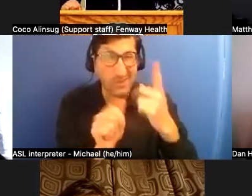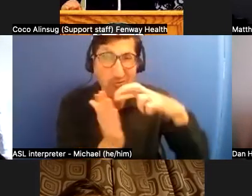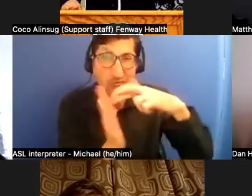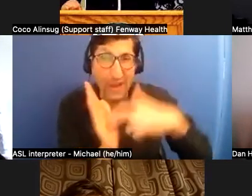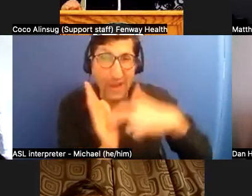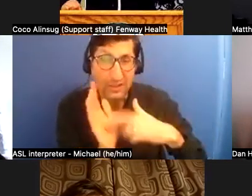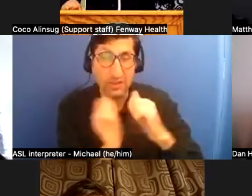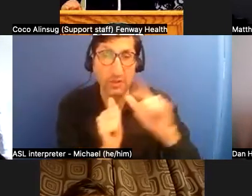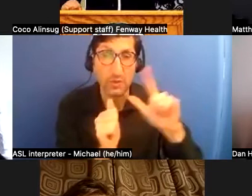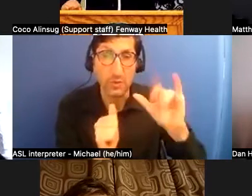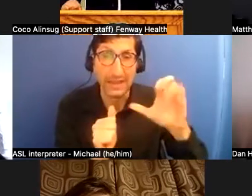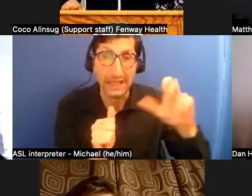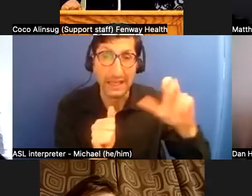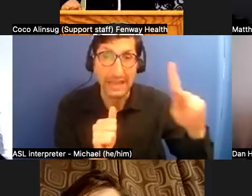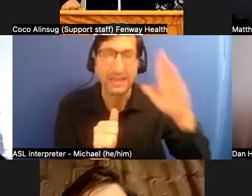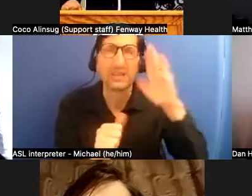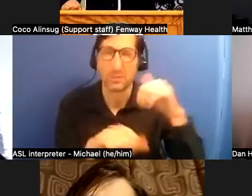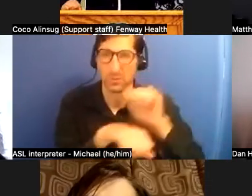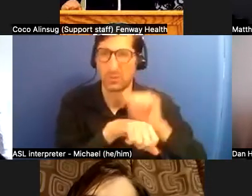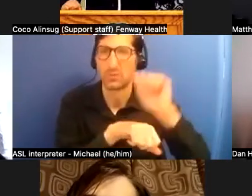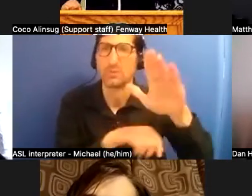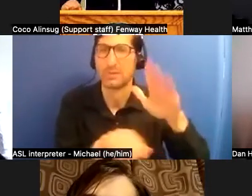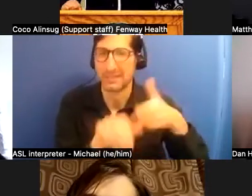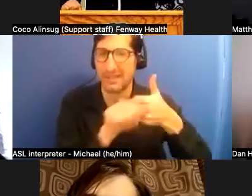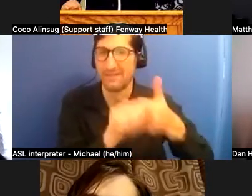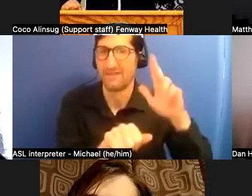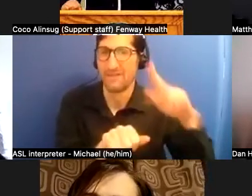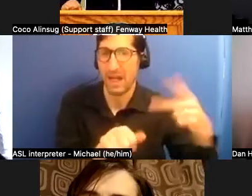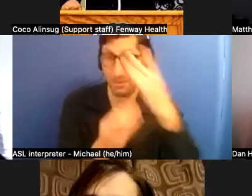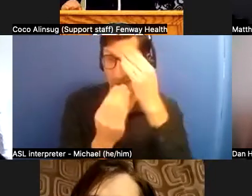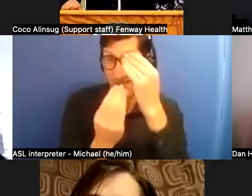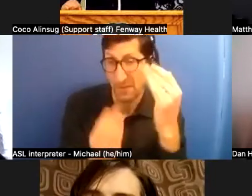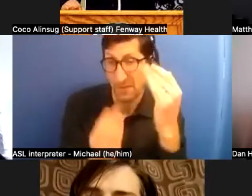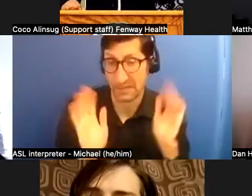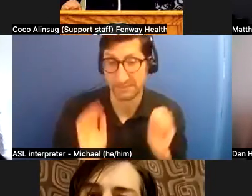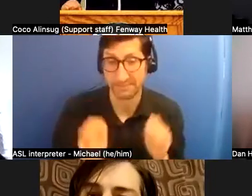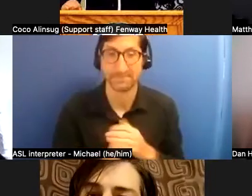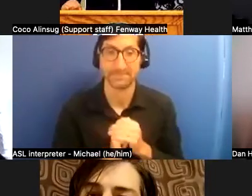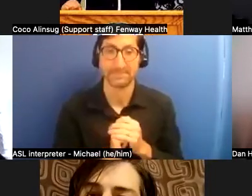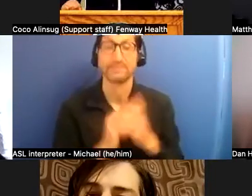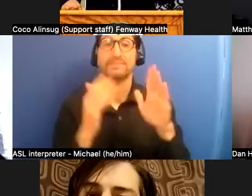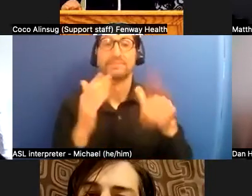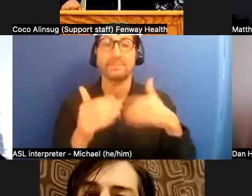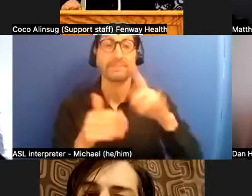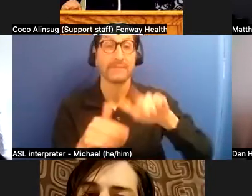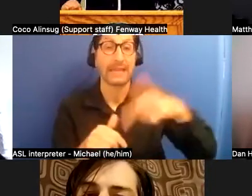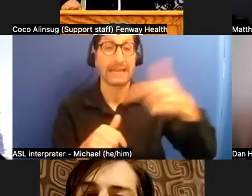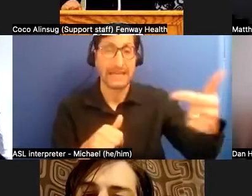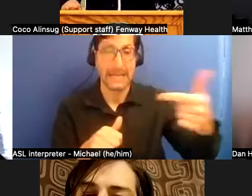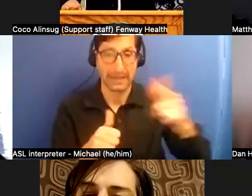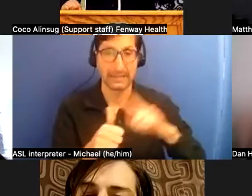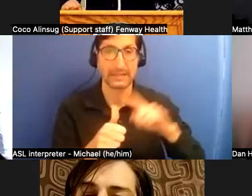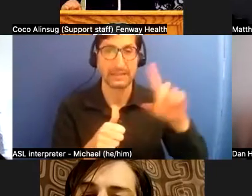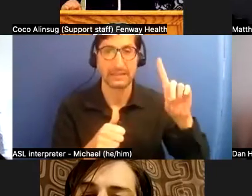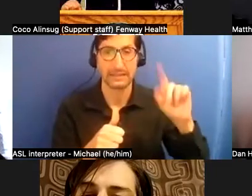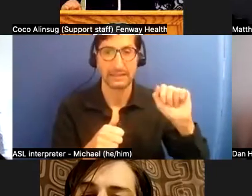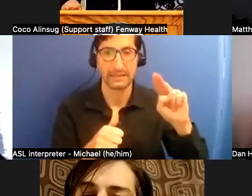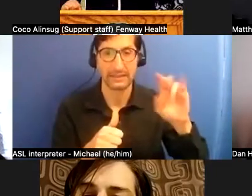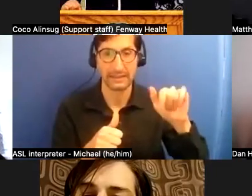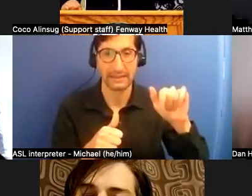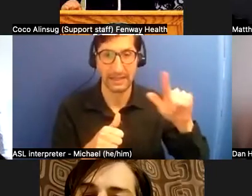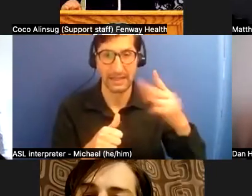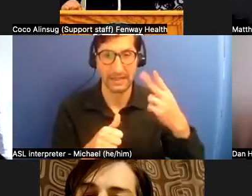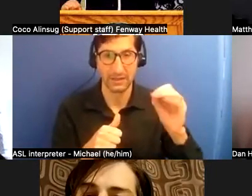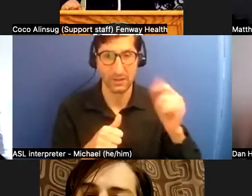online as well. Just want to mention that as well in case people have other obligations. But next up, I want to introduce in this order, first Daniel Hogan Rigg,